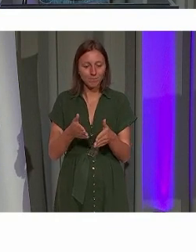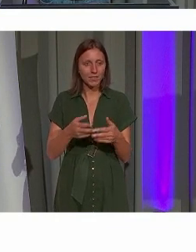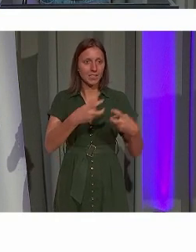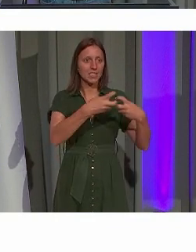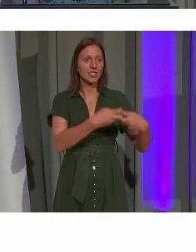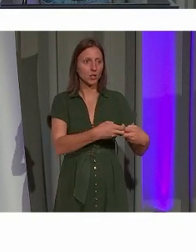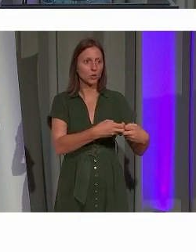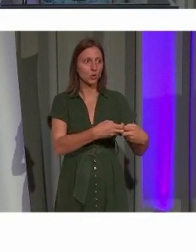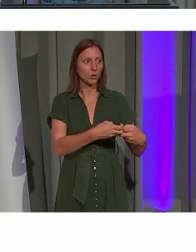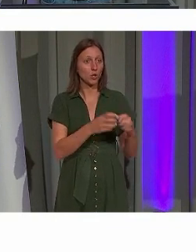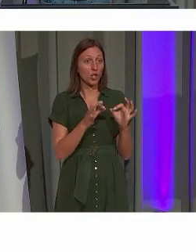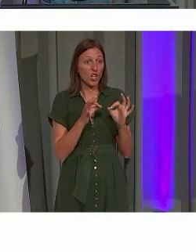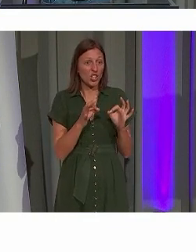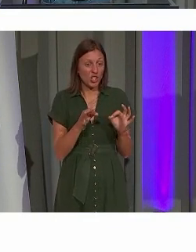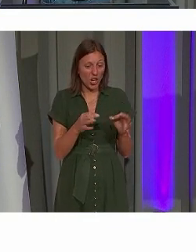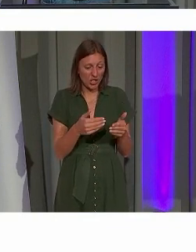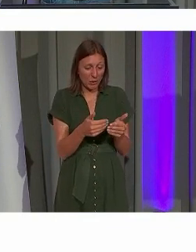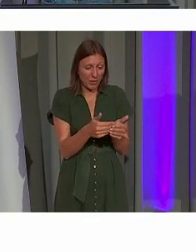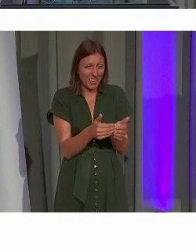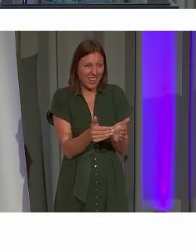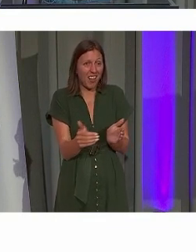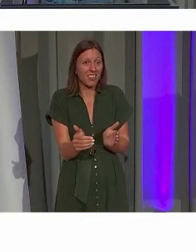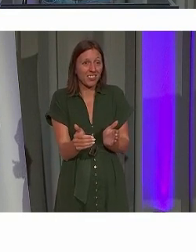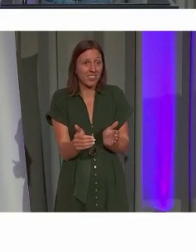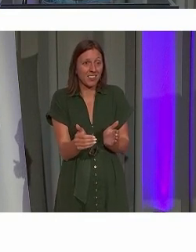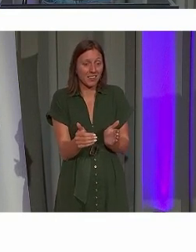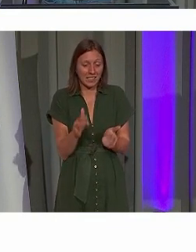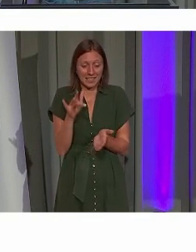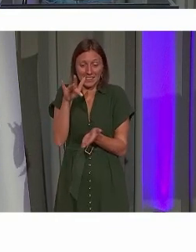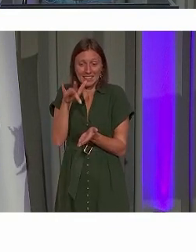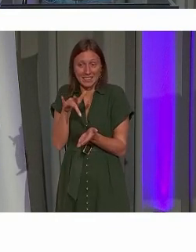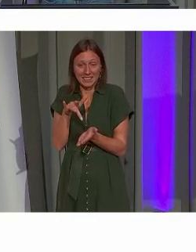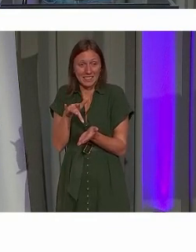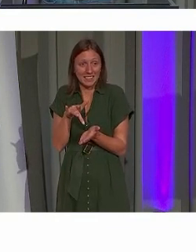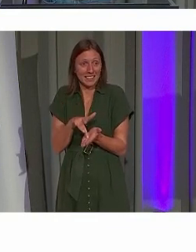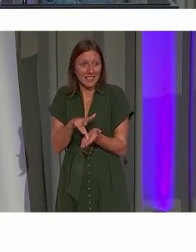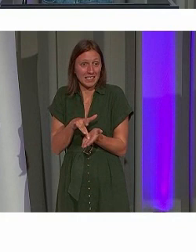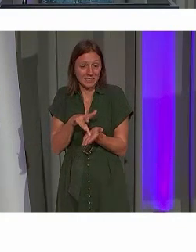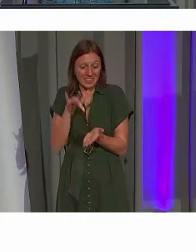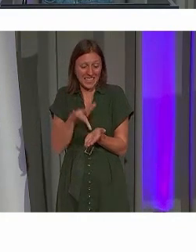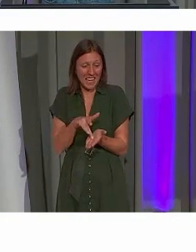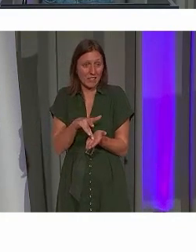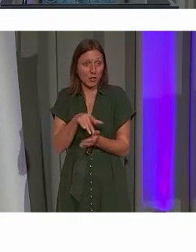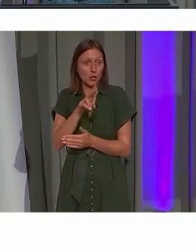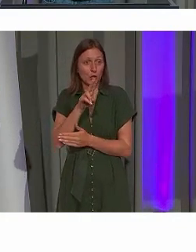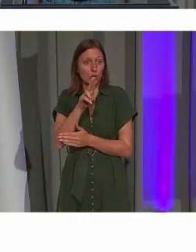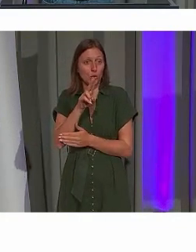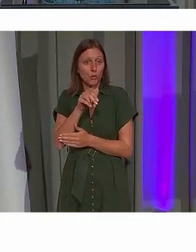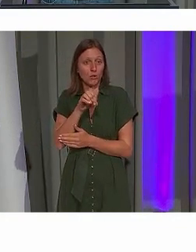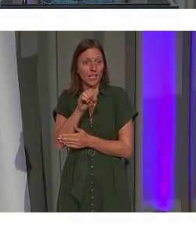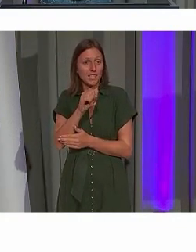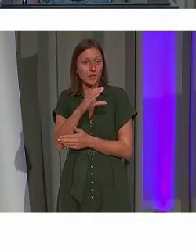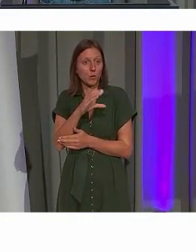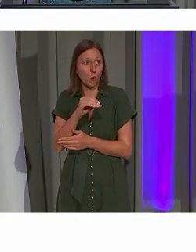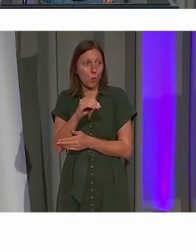City. And when you see the train station, you can see that it's at the, actually,